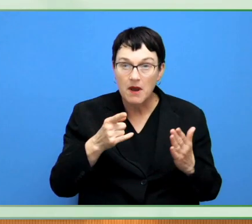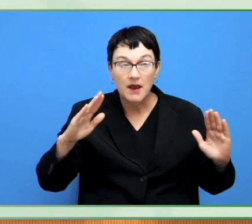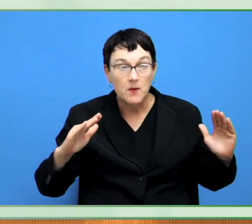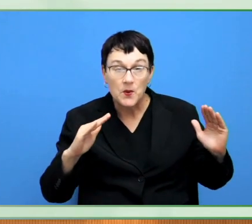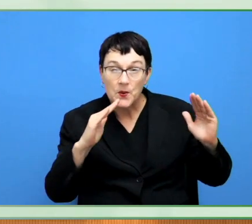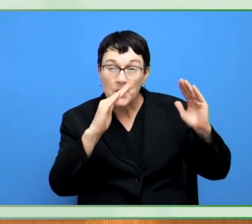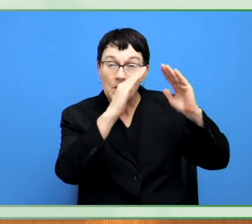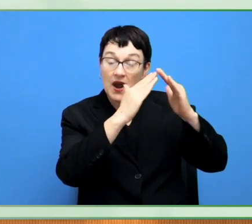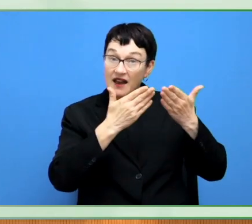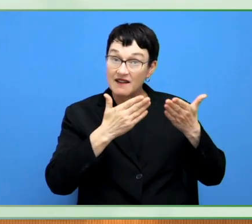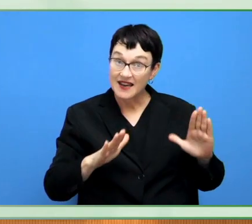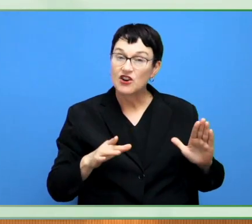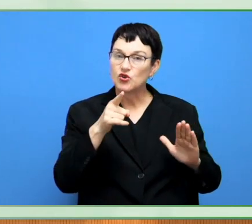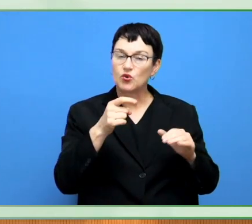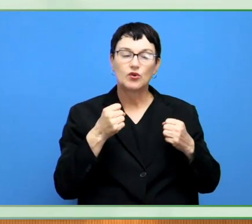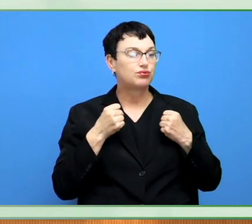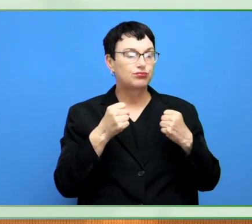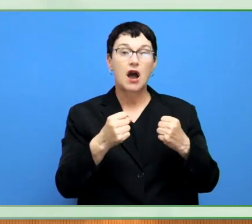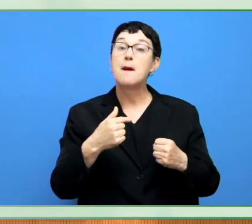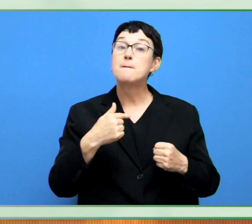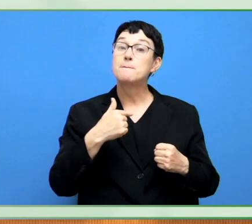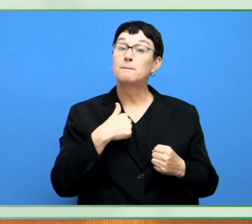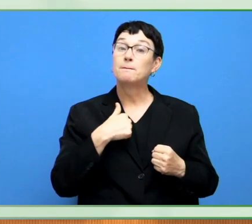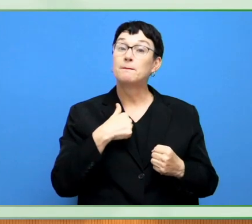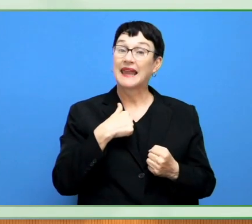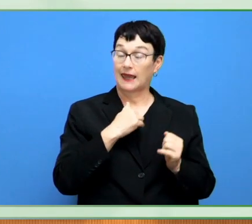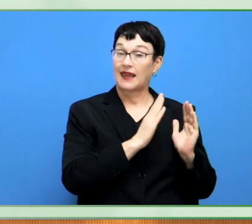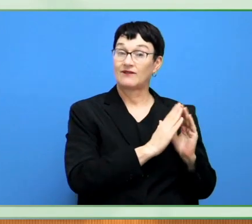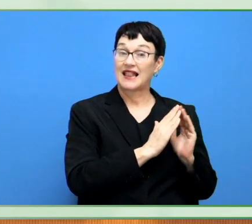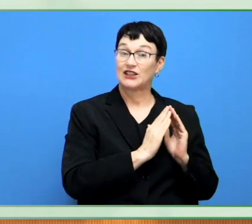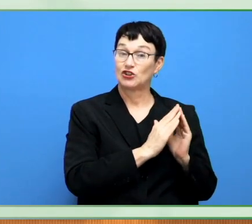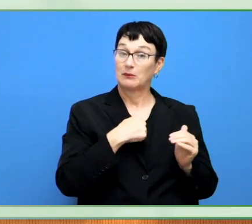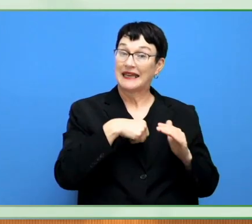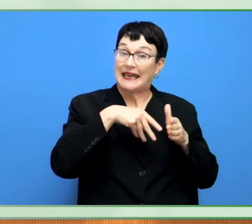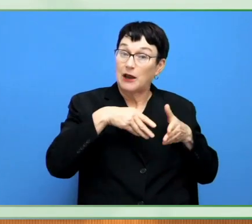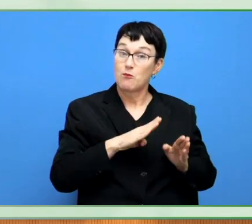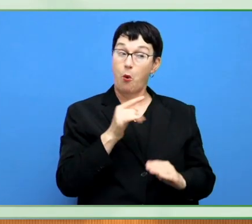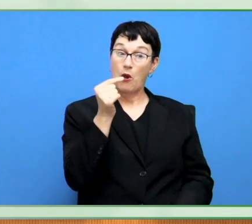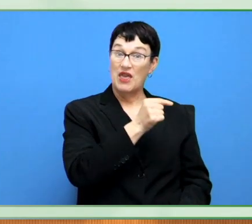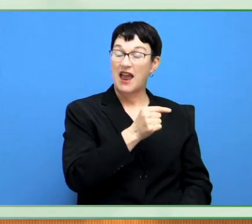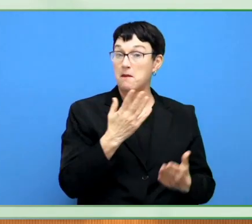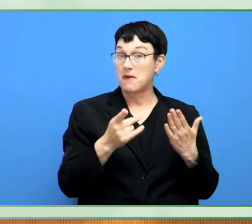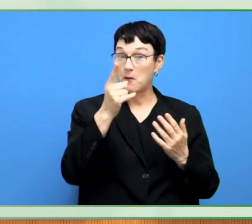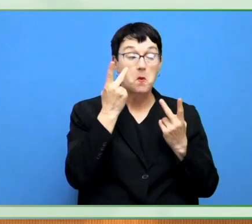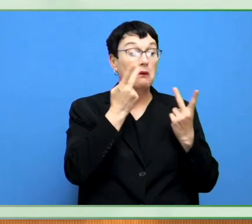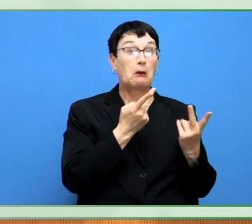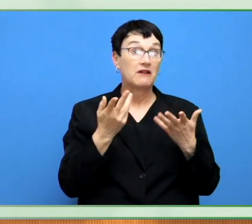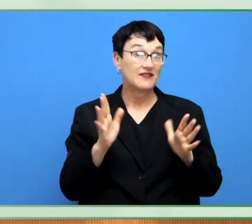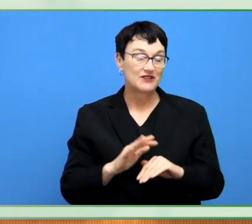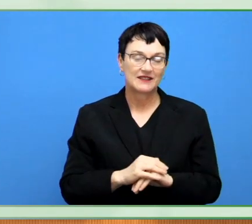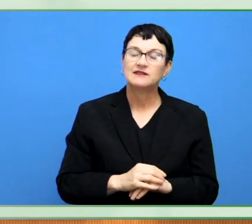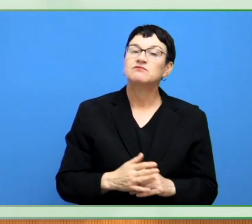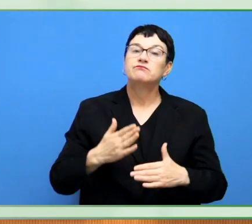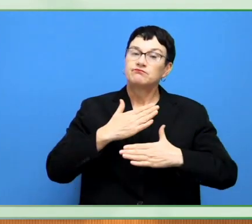born. And this is a story of how this entire setup of what we are doing at Lad Bionics began as a